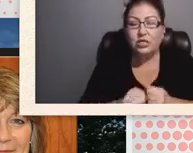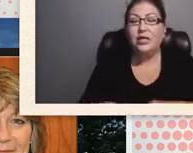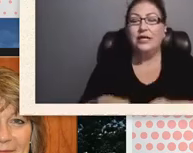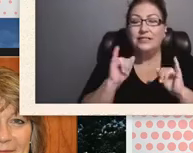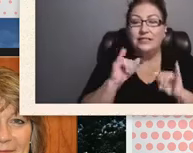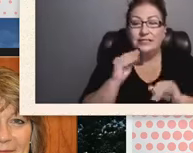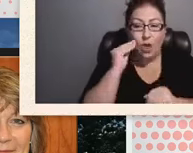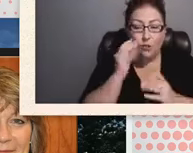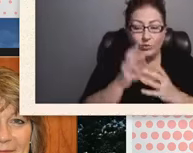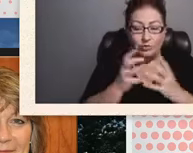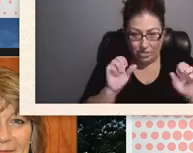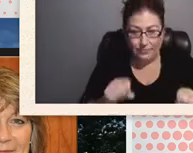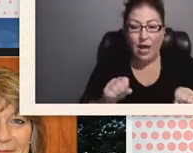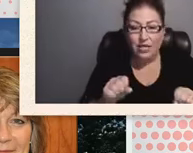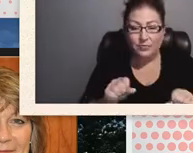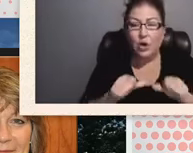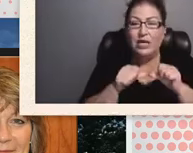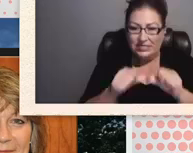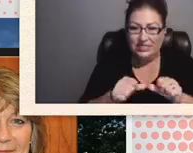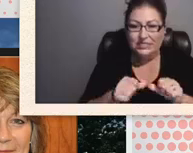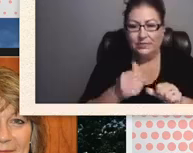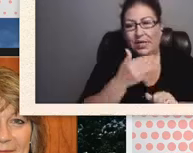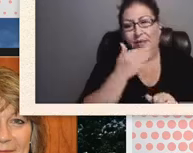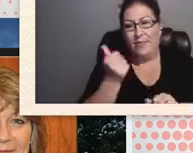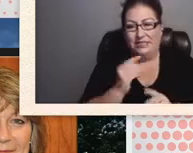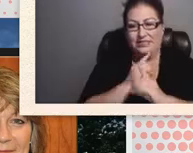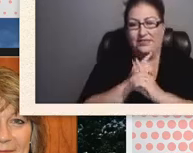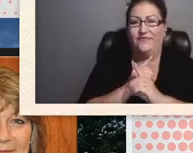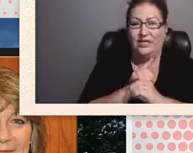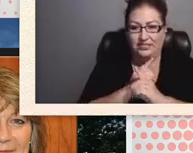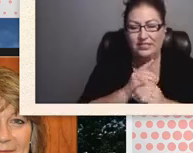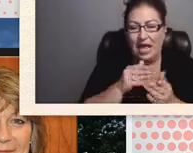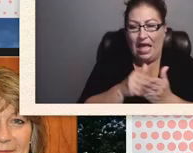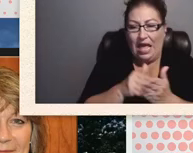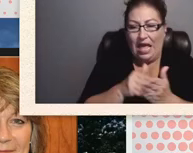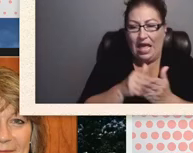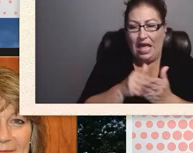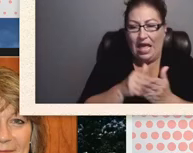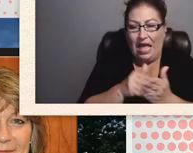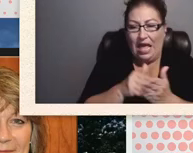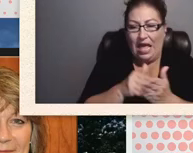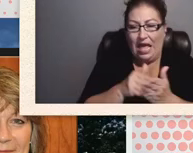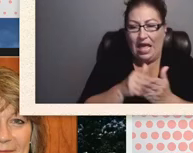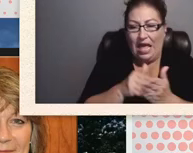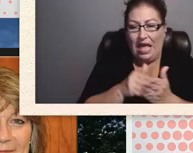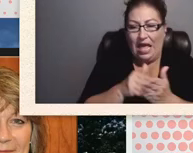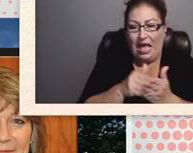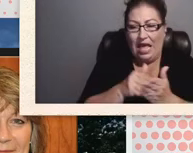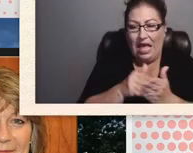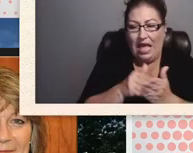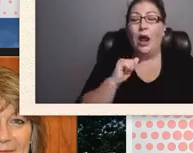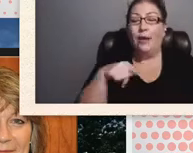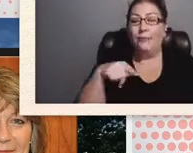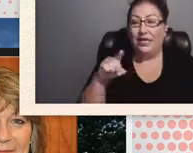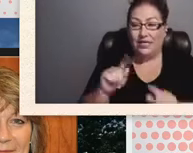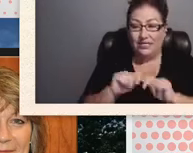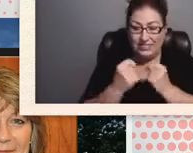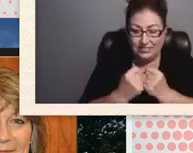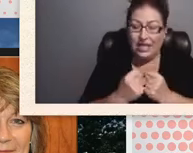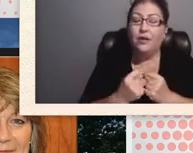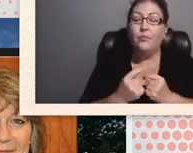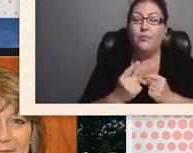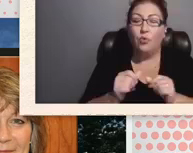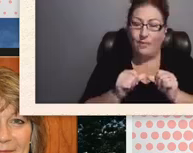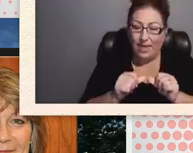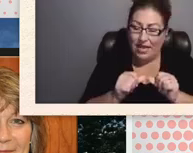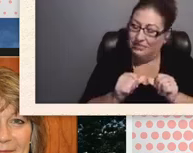possible continues to be our best defense against COVID-19. And our APD team remains diligent, and we will